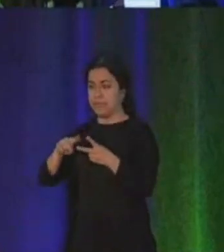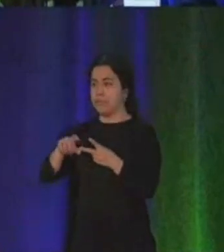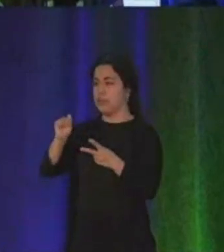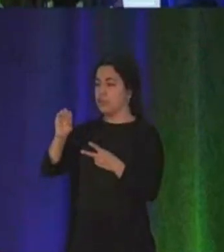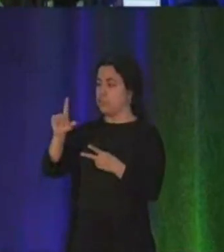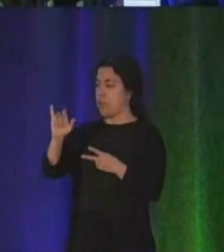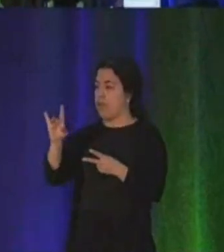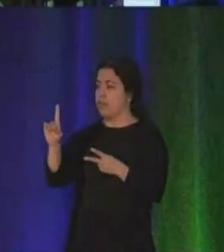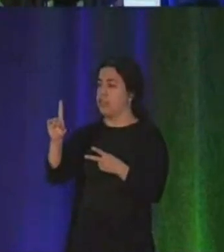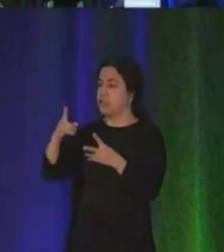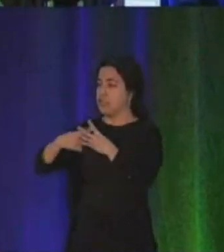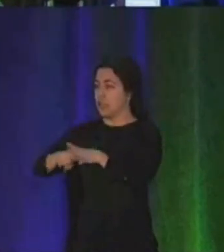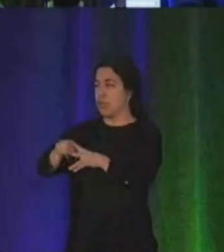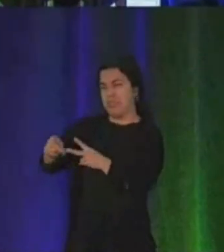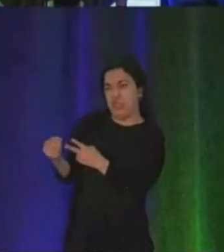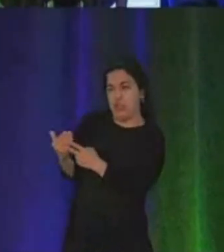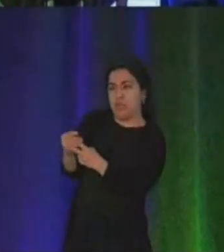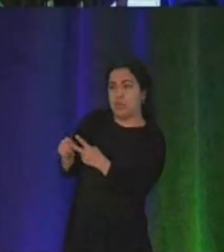Start, which is newer.